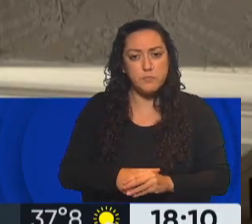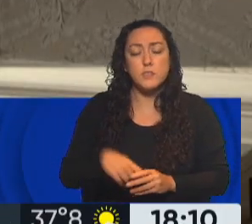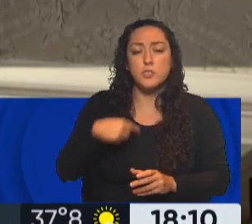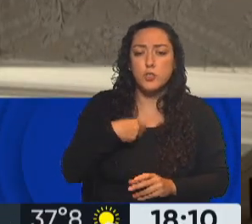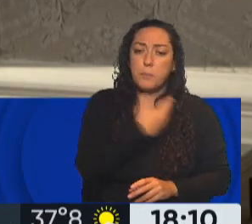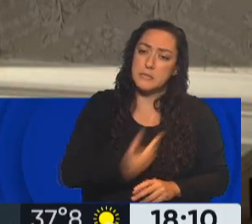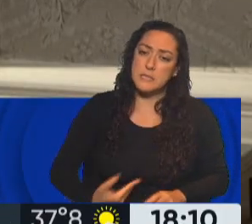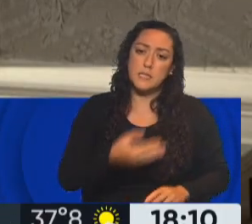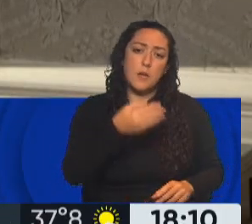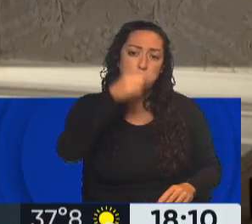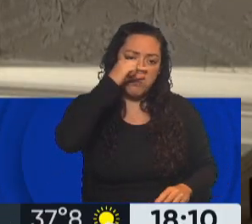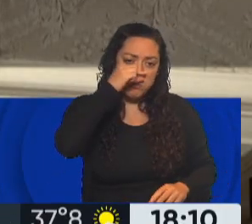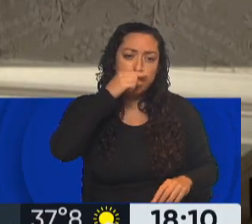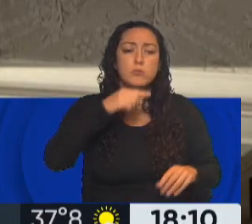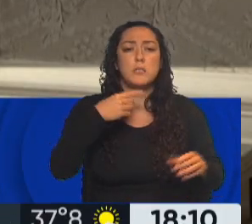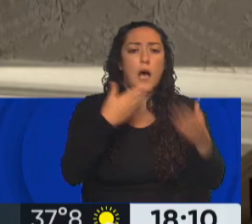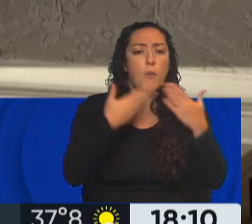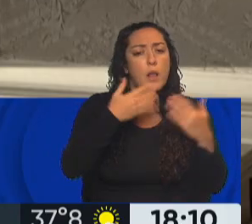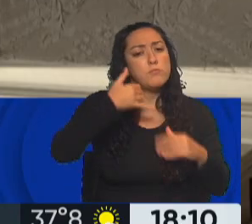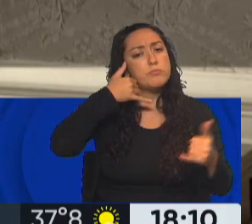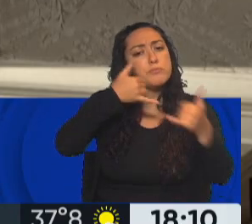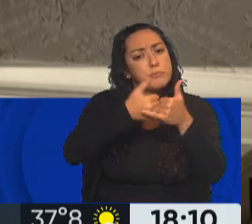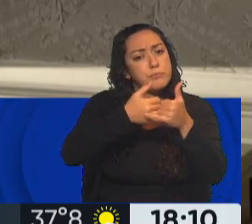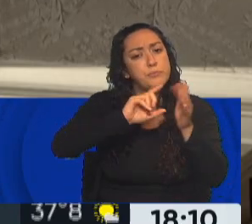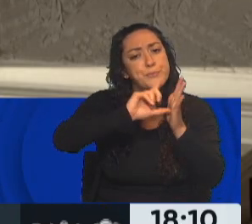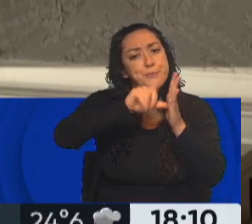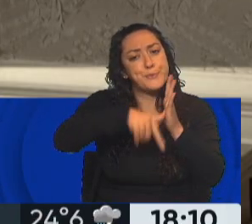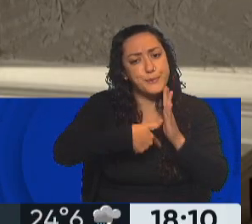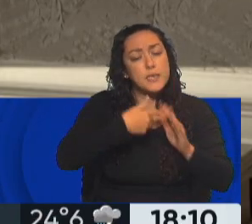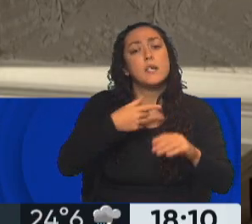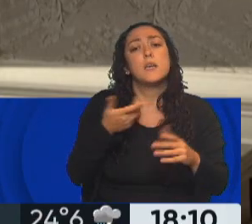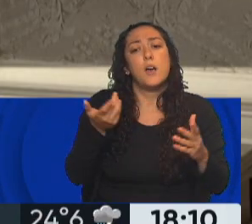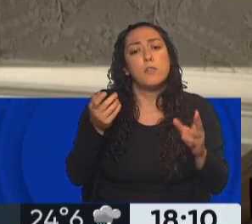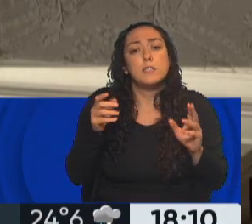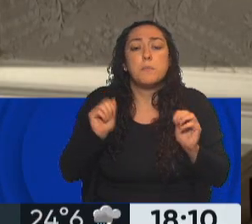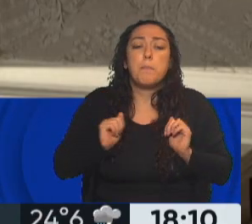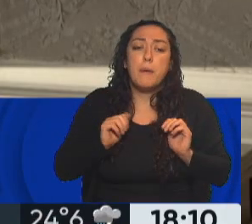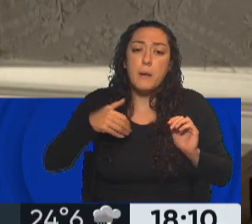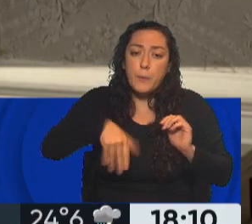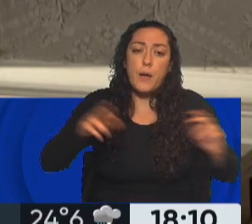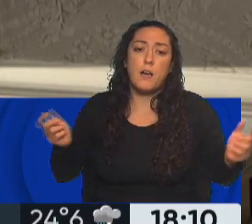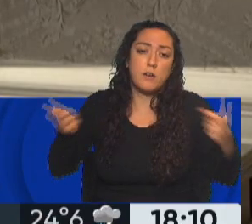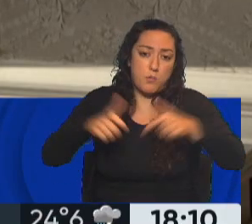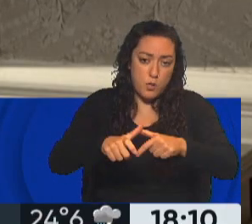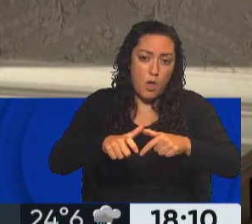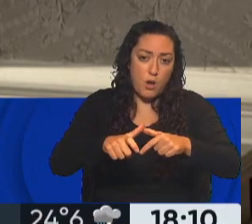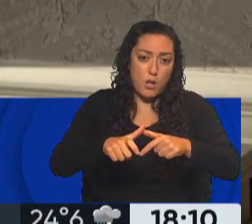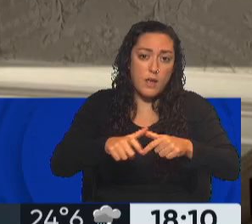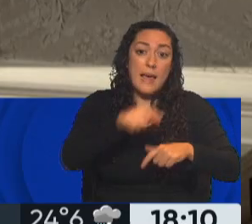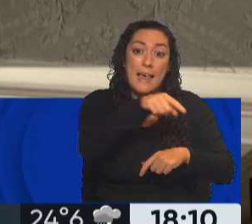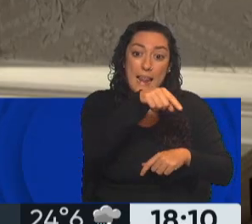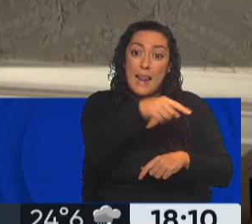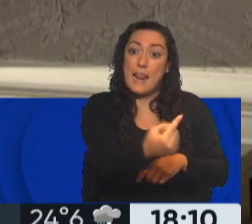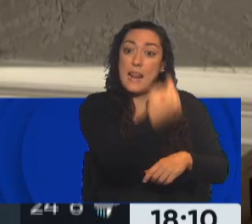President Putin largely on the phone, and we ultimately expect to meet. In fact, we expect that he'll come here